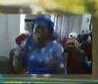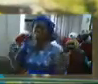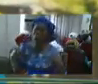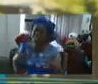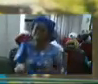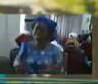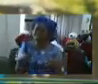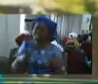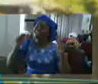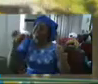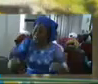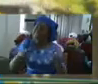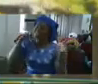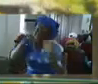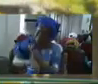can kill.